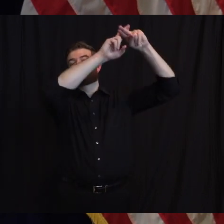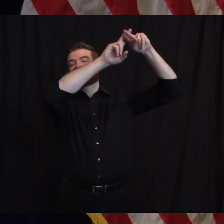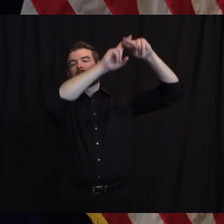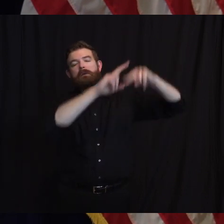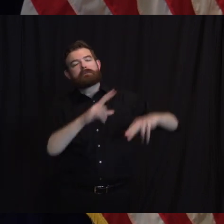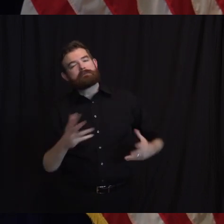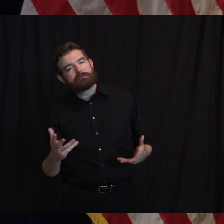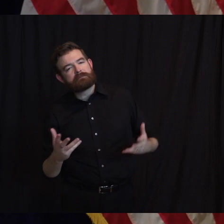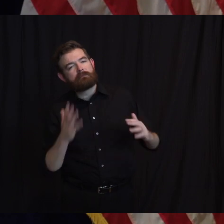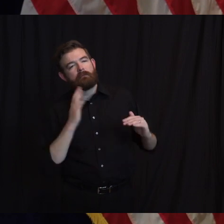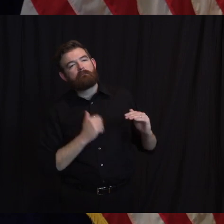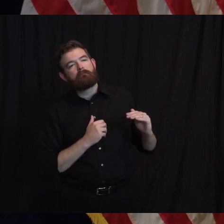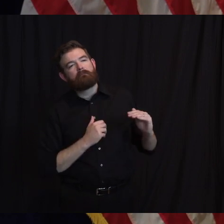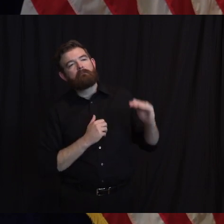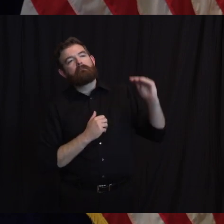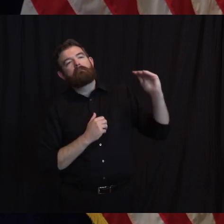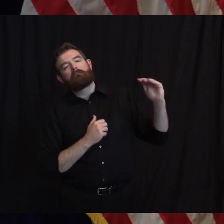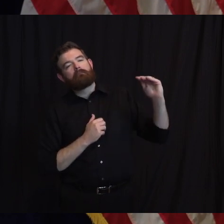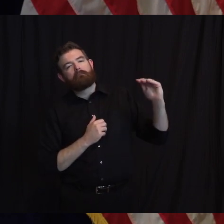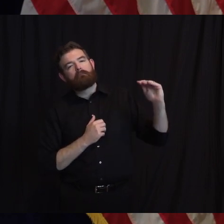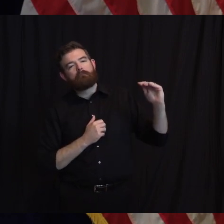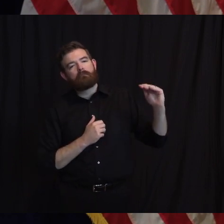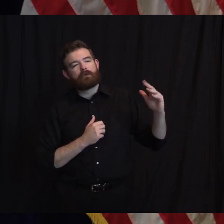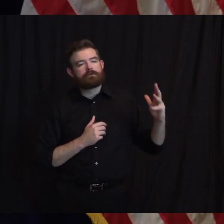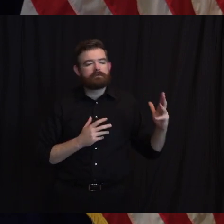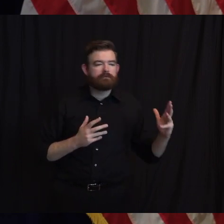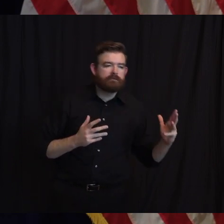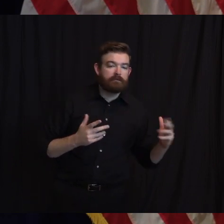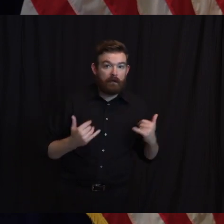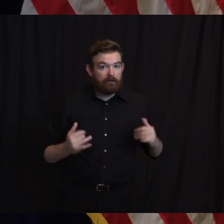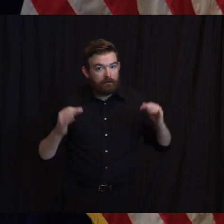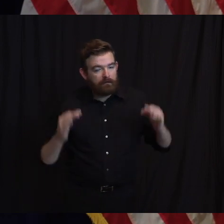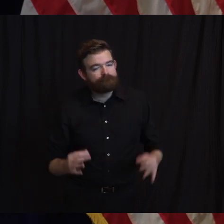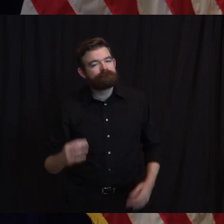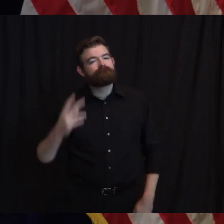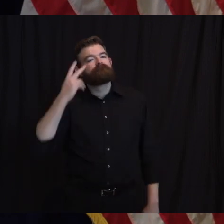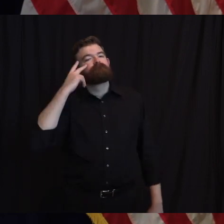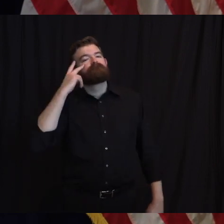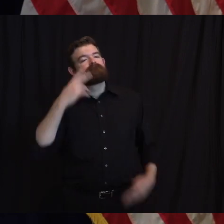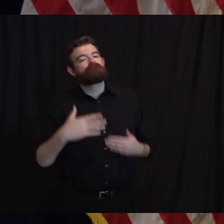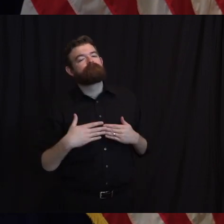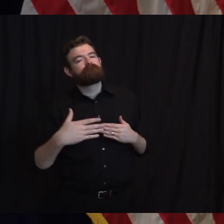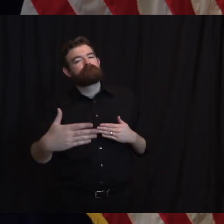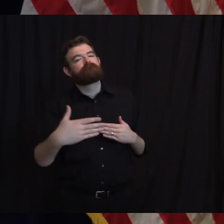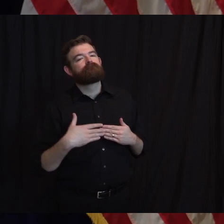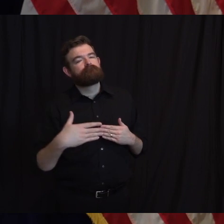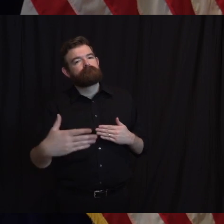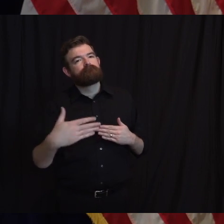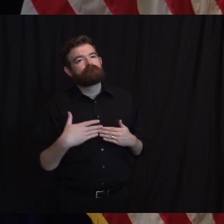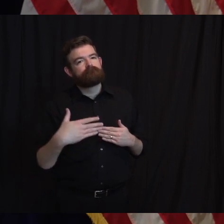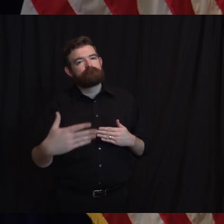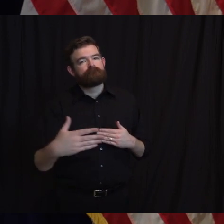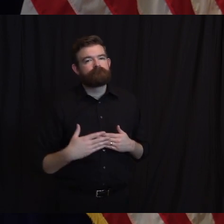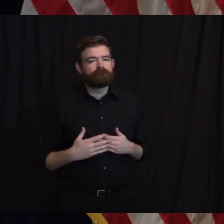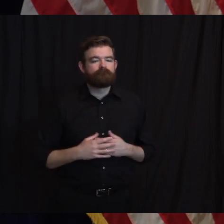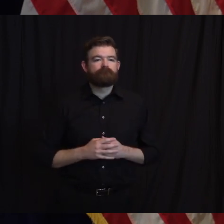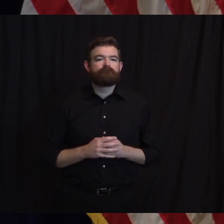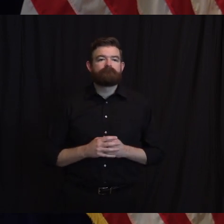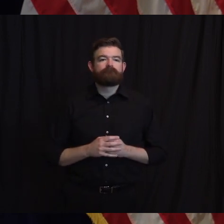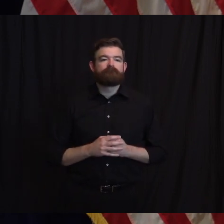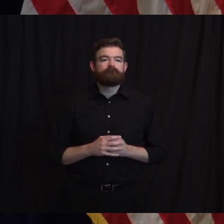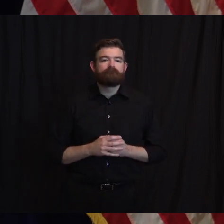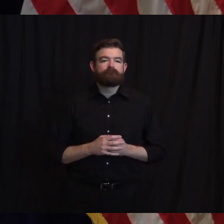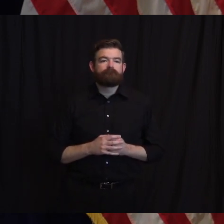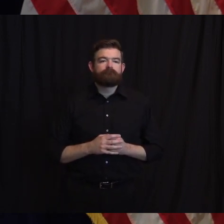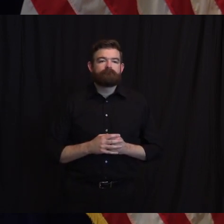today because it's 39 days out, and we don't have to, number one, and number two, Judy and Ed and I don't have the information that we'd want to have to